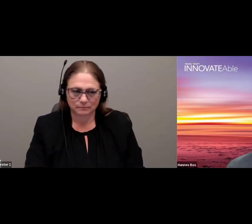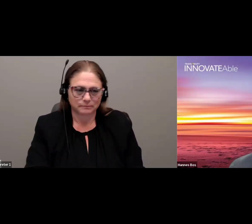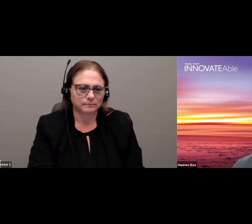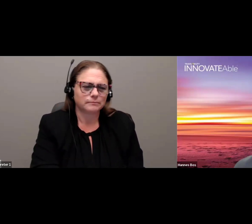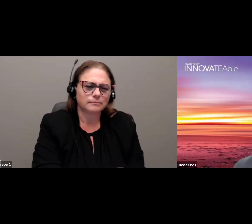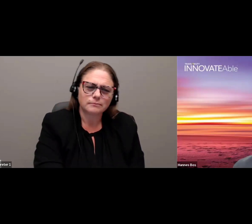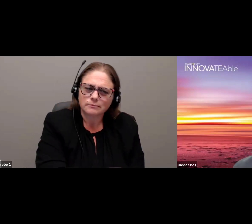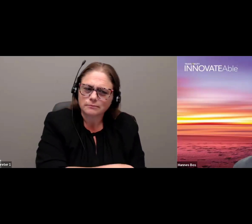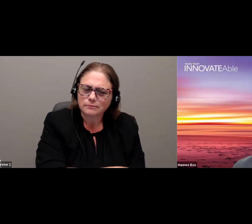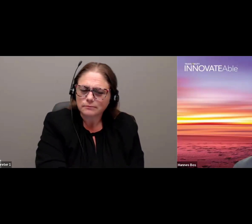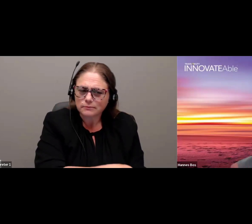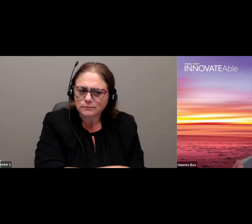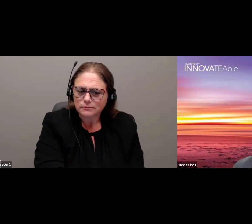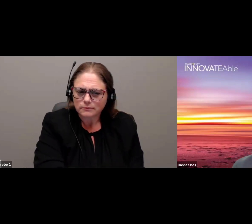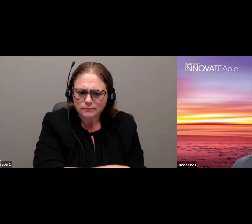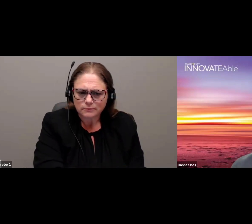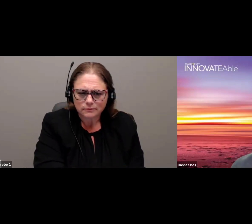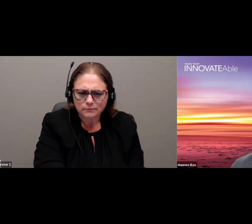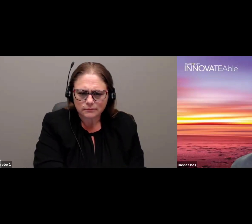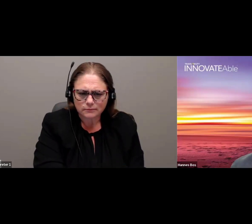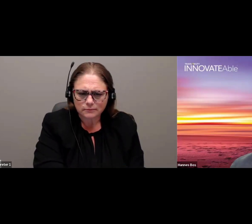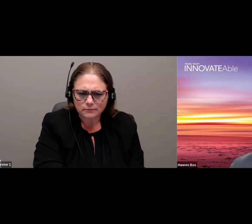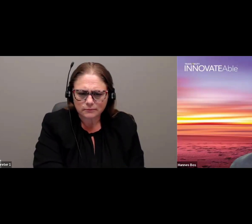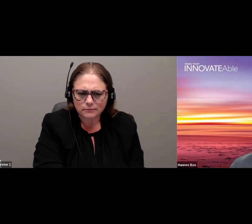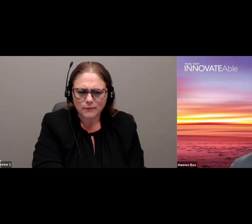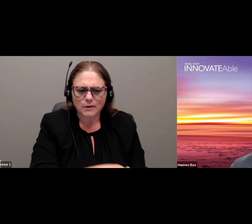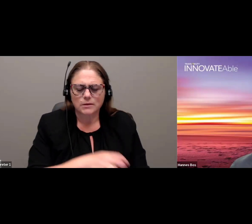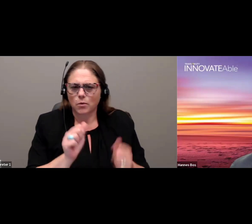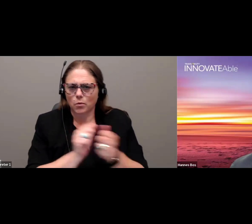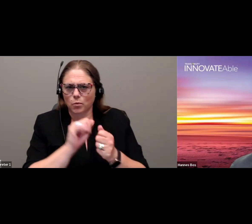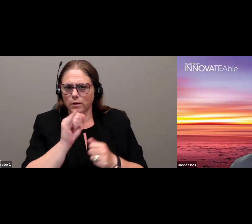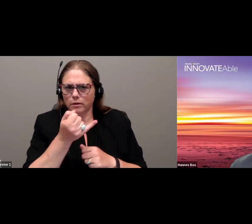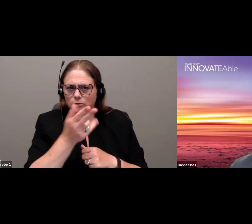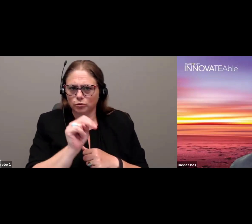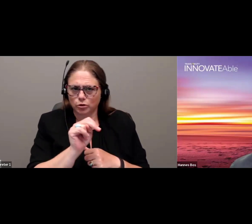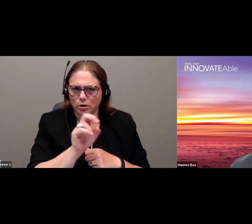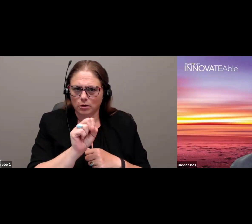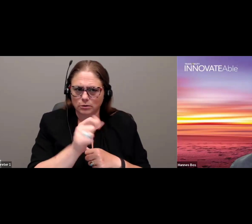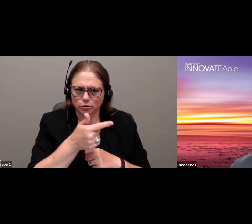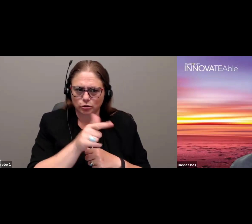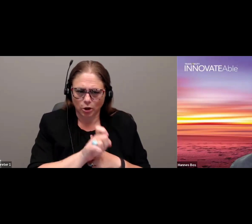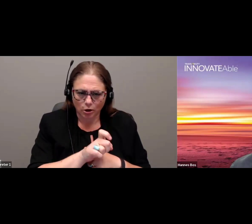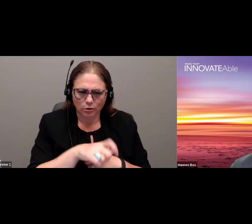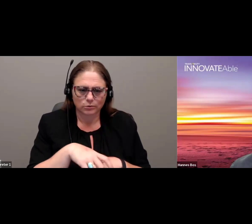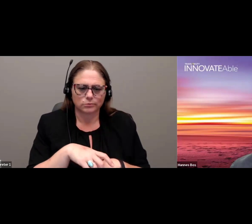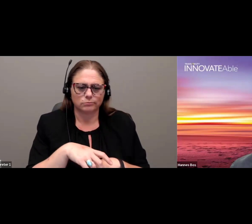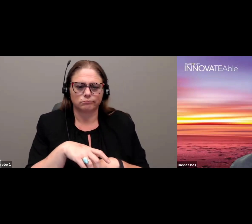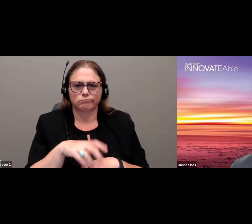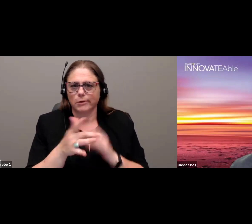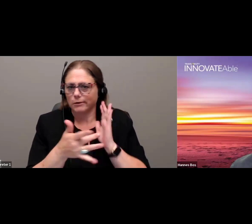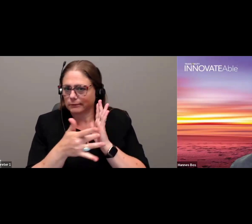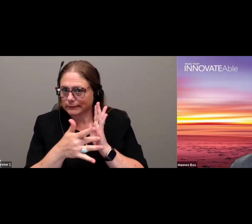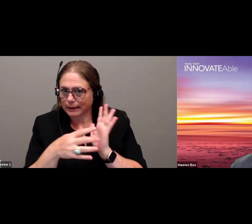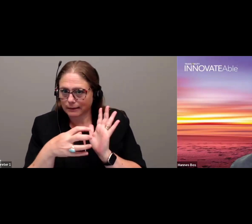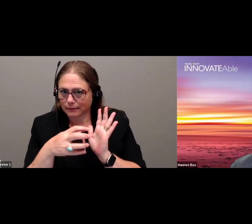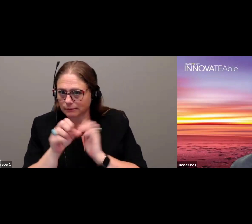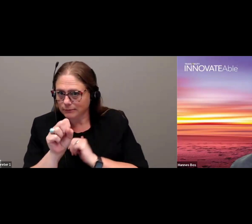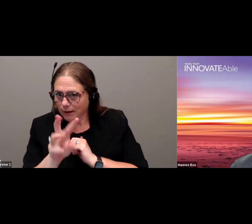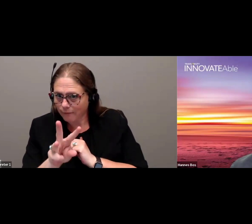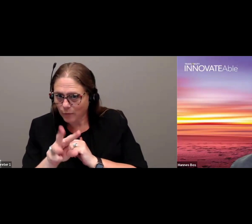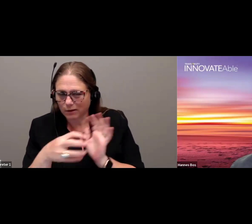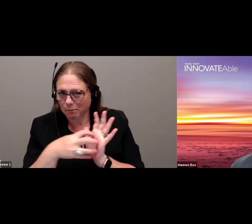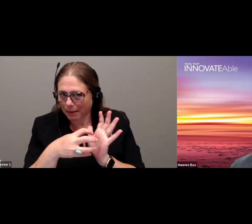John Sarge Travel and our tech platform, we are trying to revolutionize the world, providing access